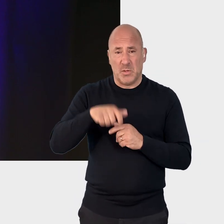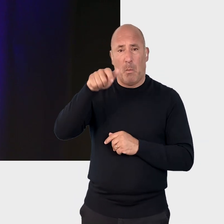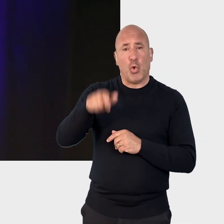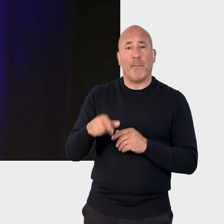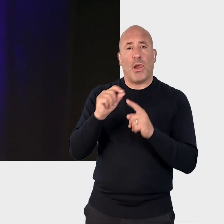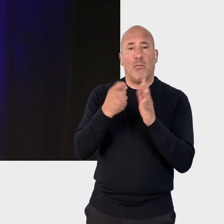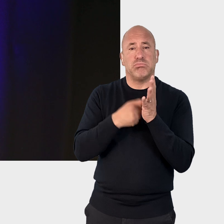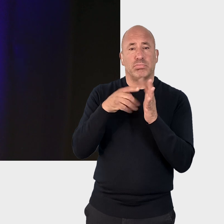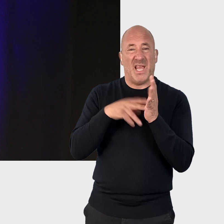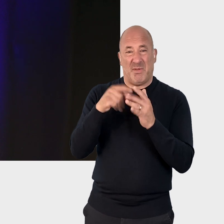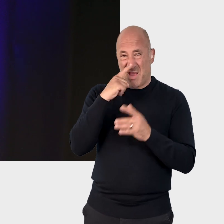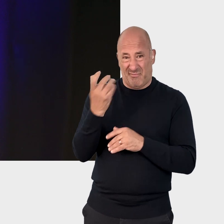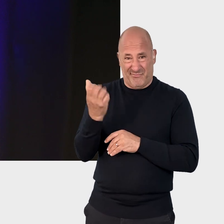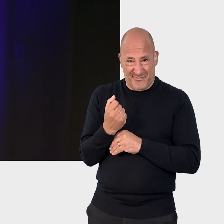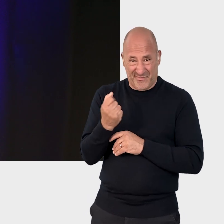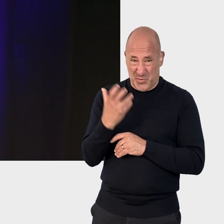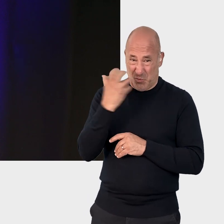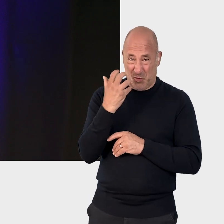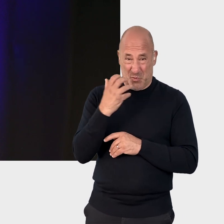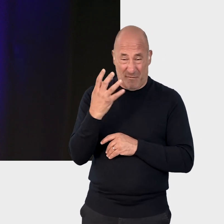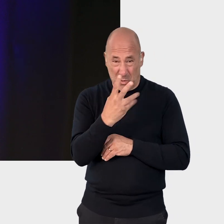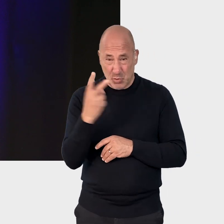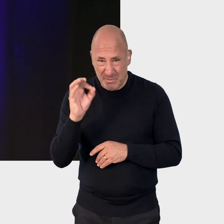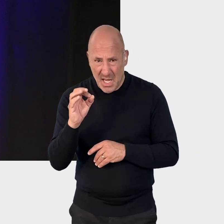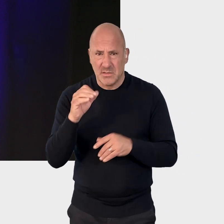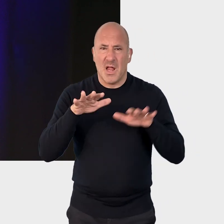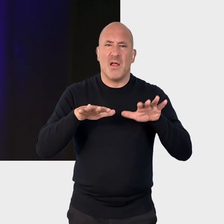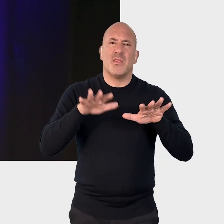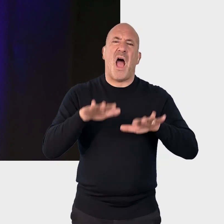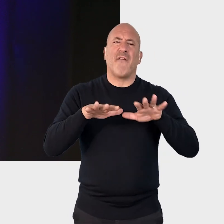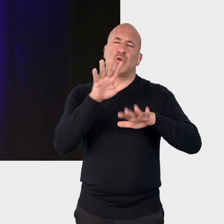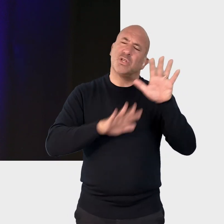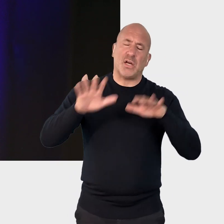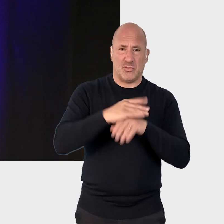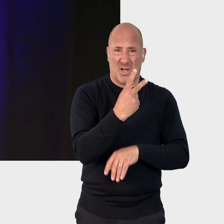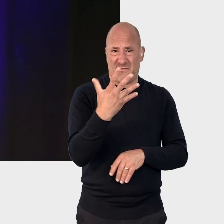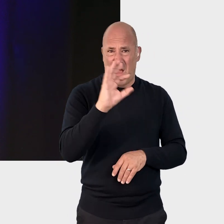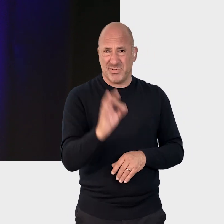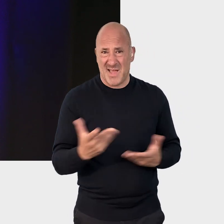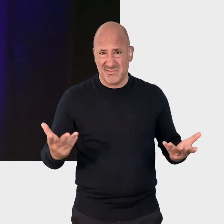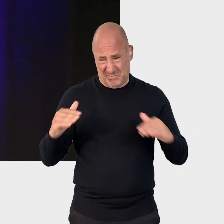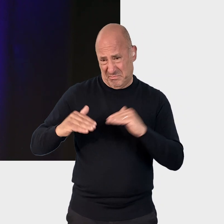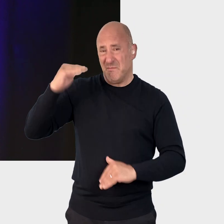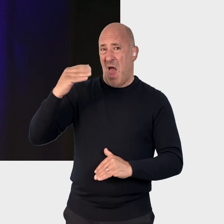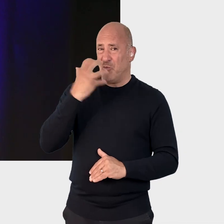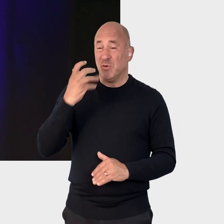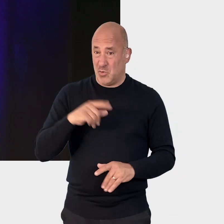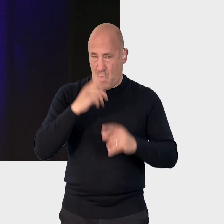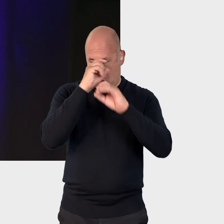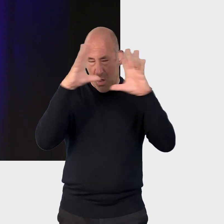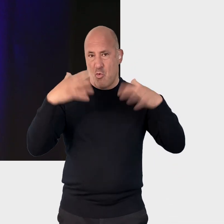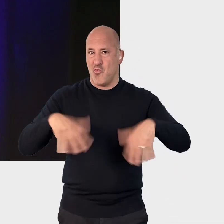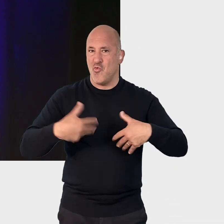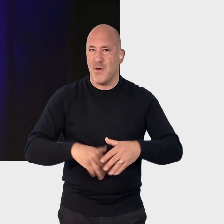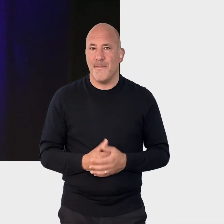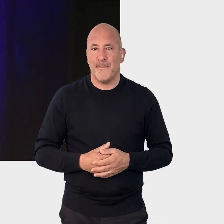languages, with 42% of those pupils qualifying for pupil premium, which is significantly higher than the